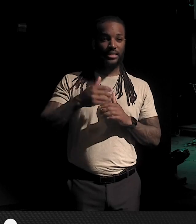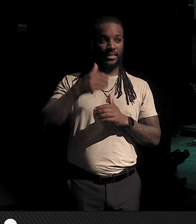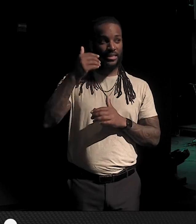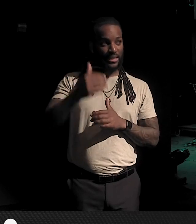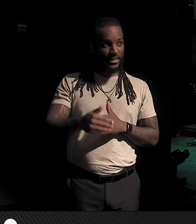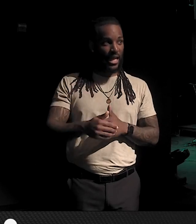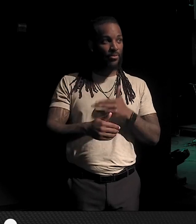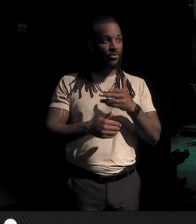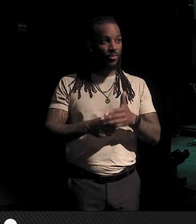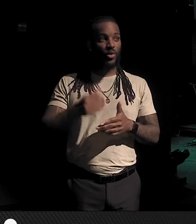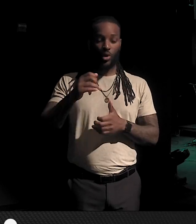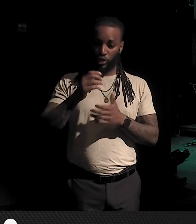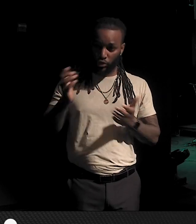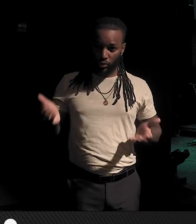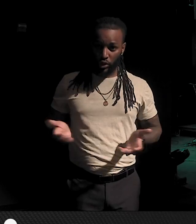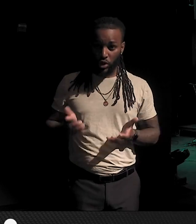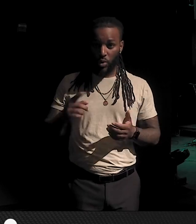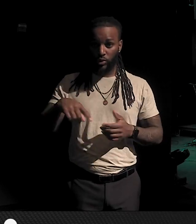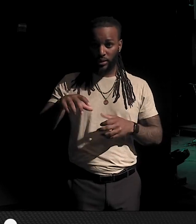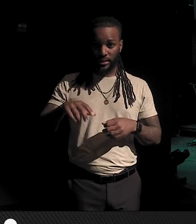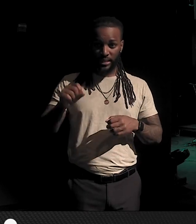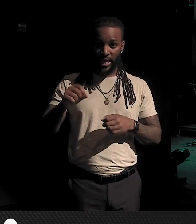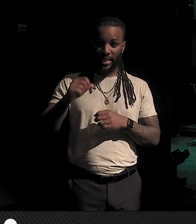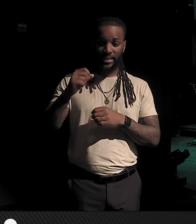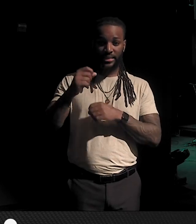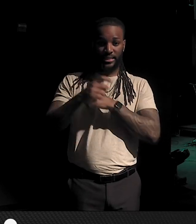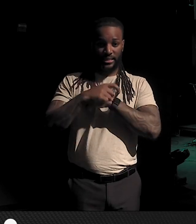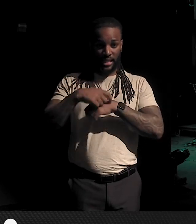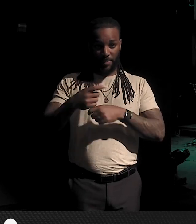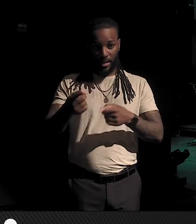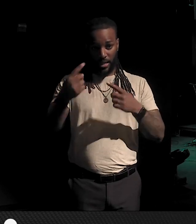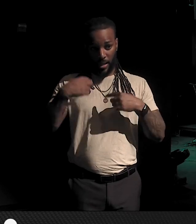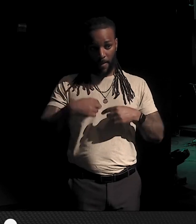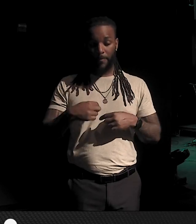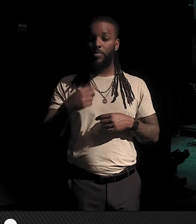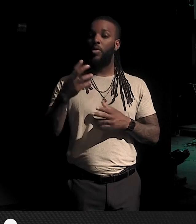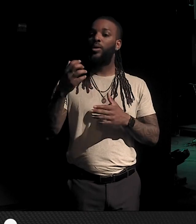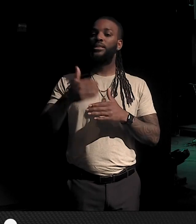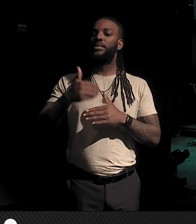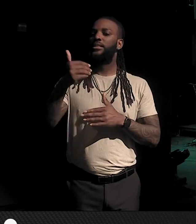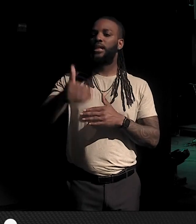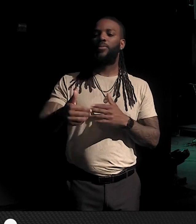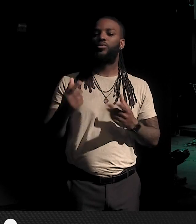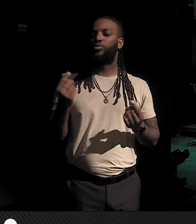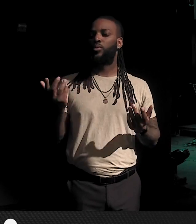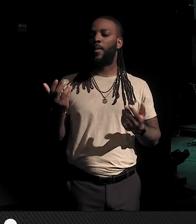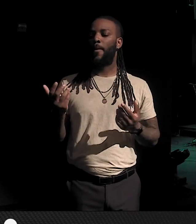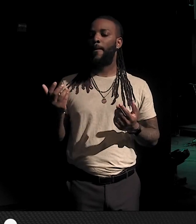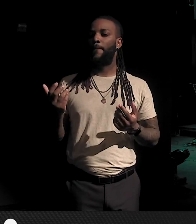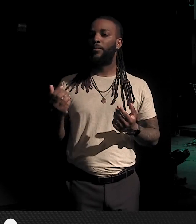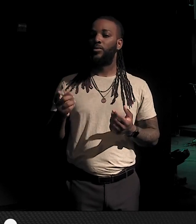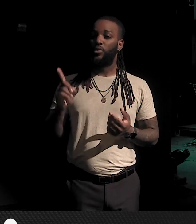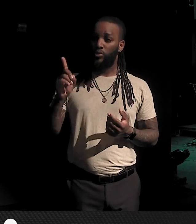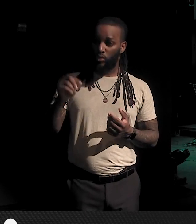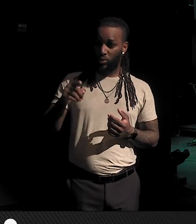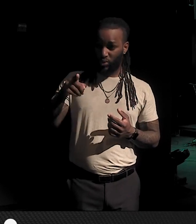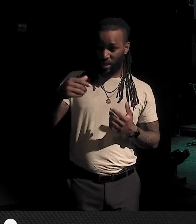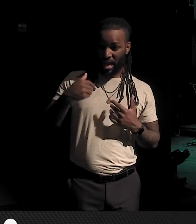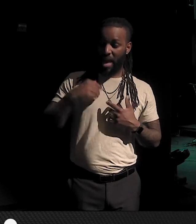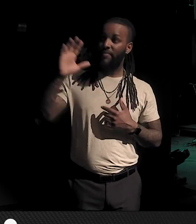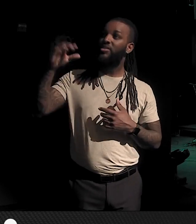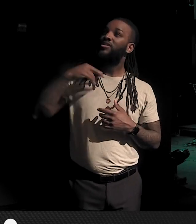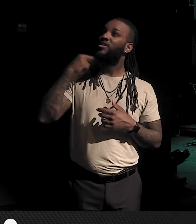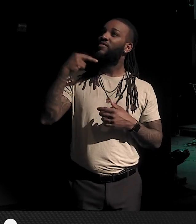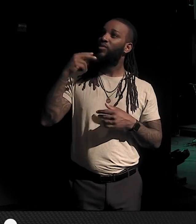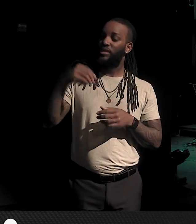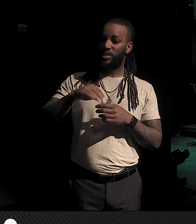want to encourage you to take in the season to come, one of the steps I want you to take is like, do you have his voice